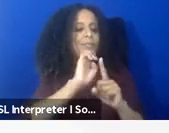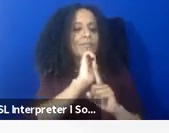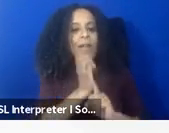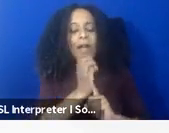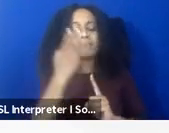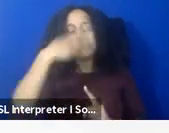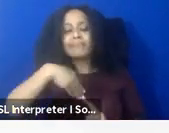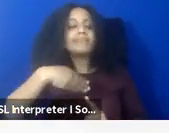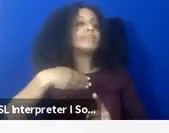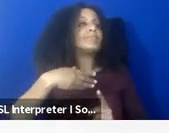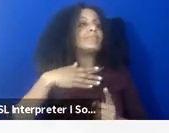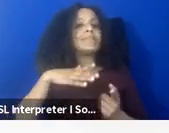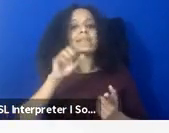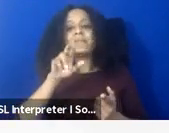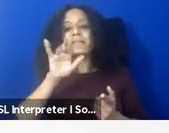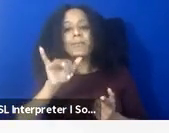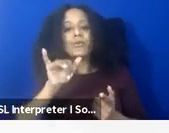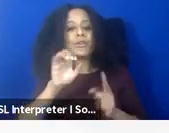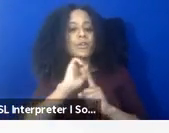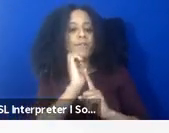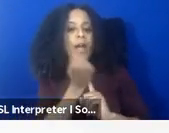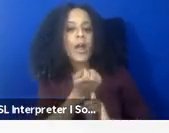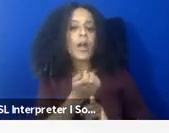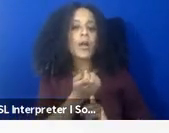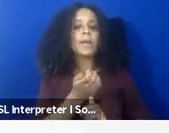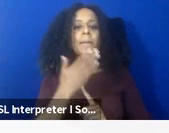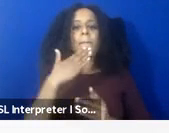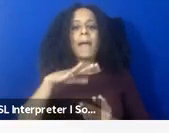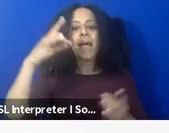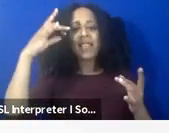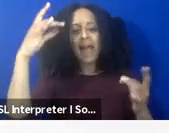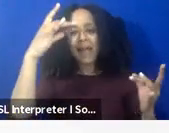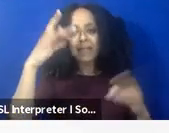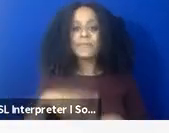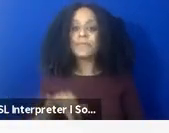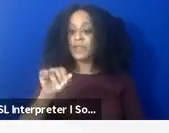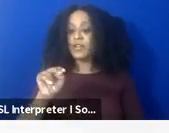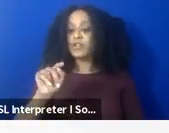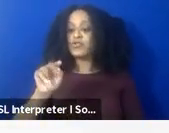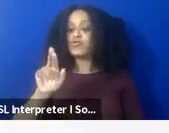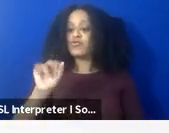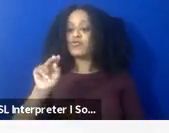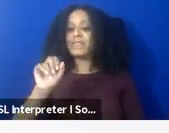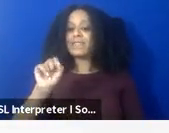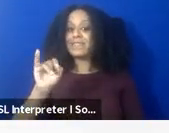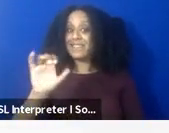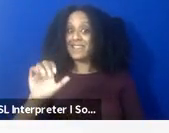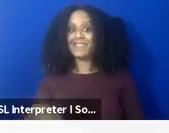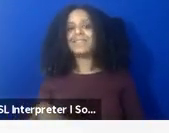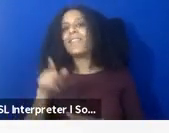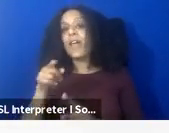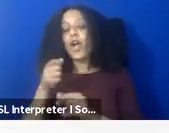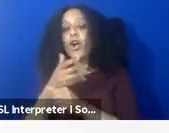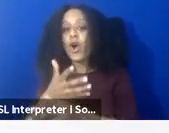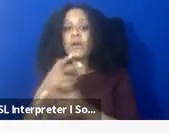slippery surface, and then intrinsic. And in the population I work with, my patients are often advanced age.